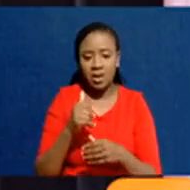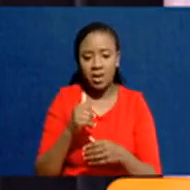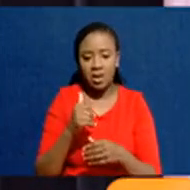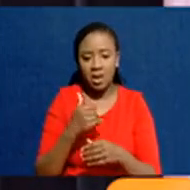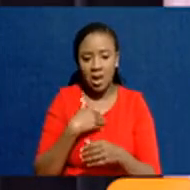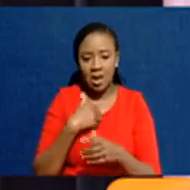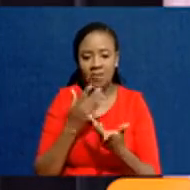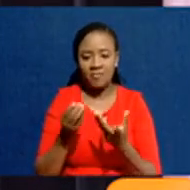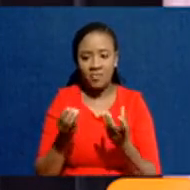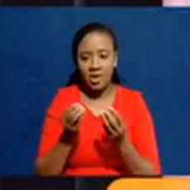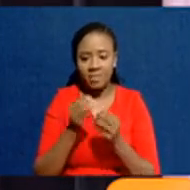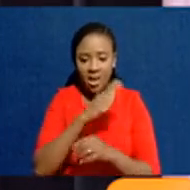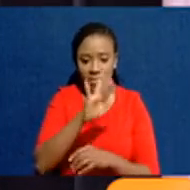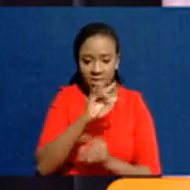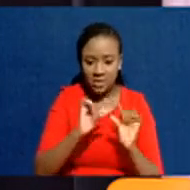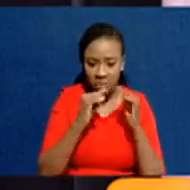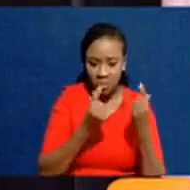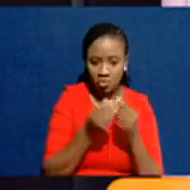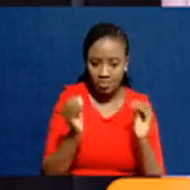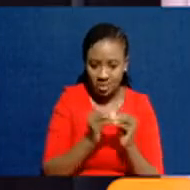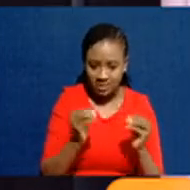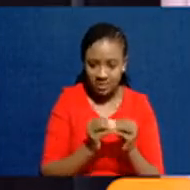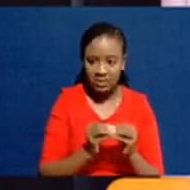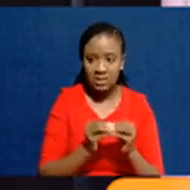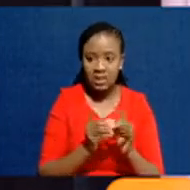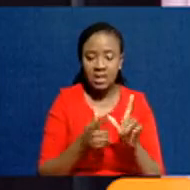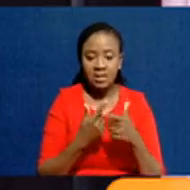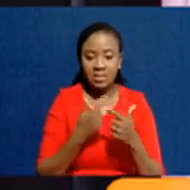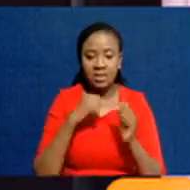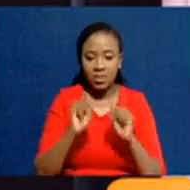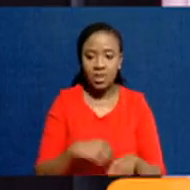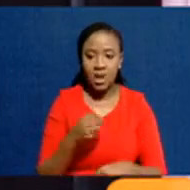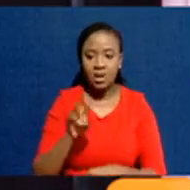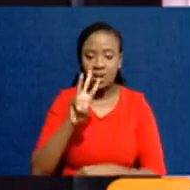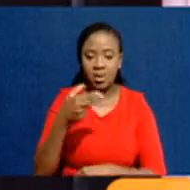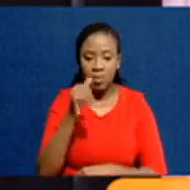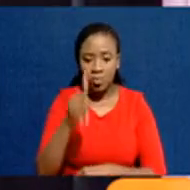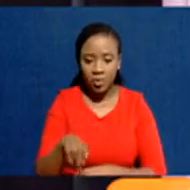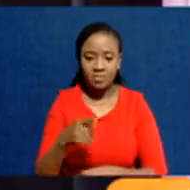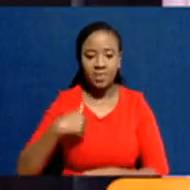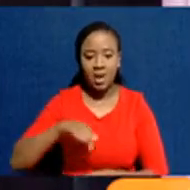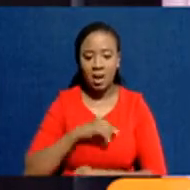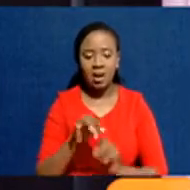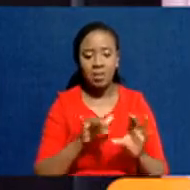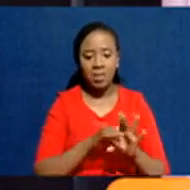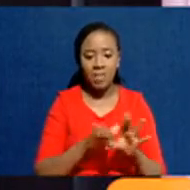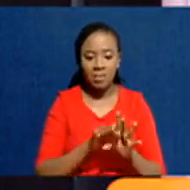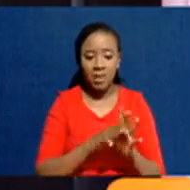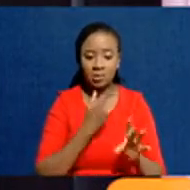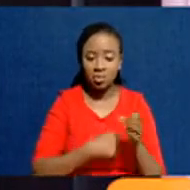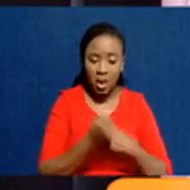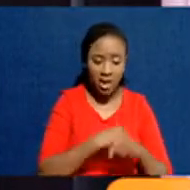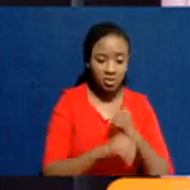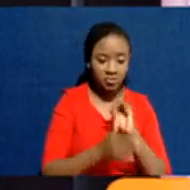coalition parliamentary group to whip our members to fast track